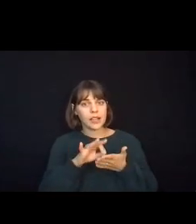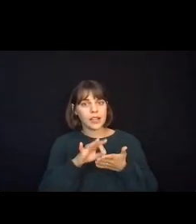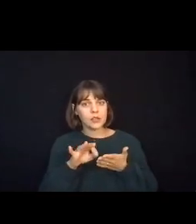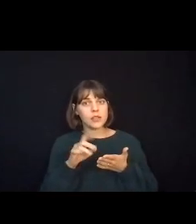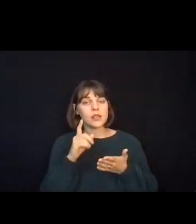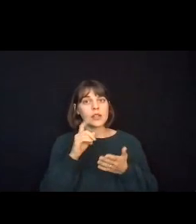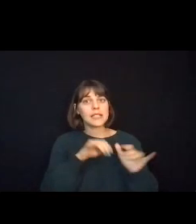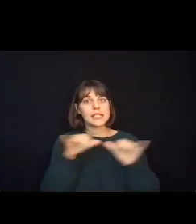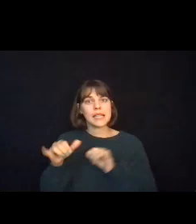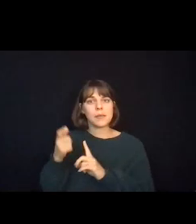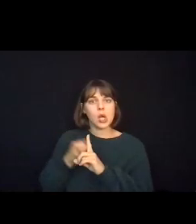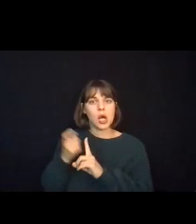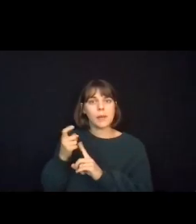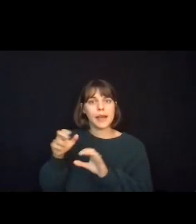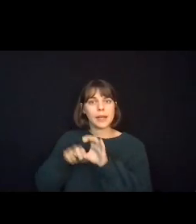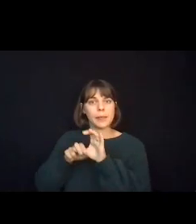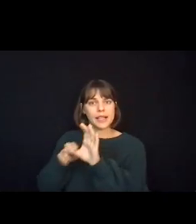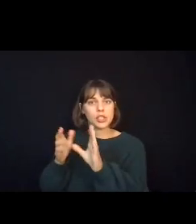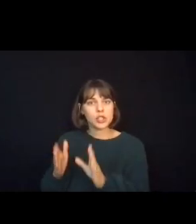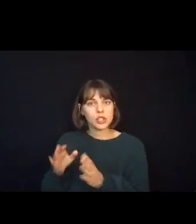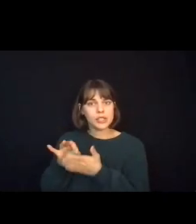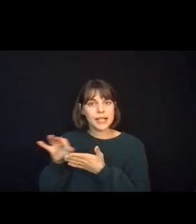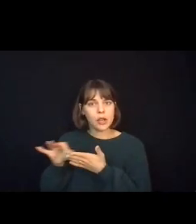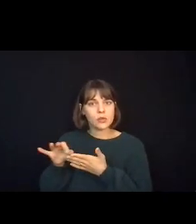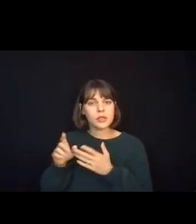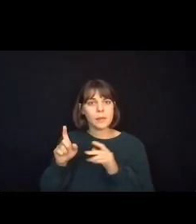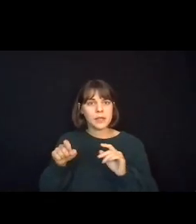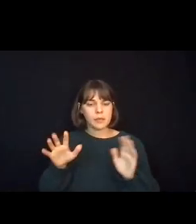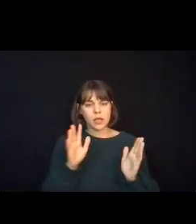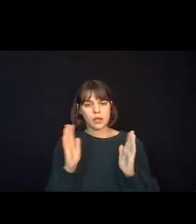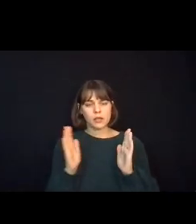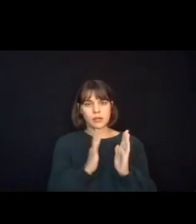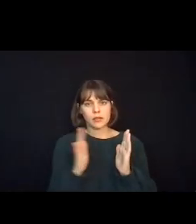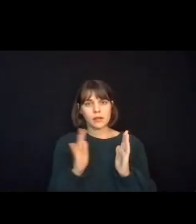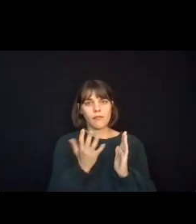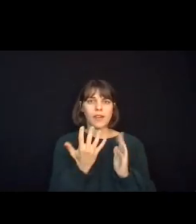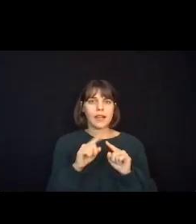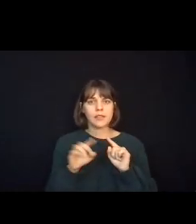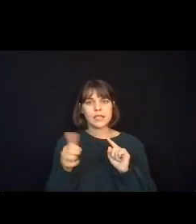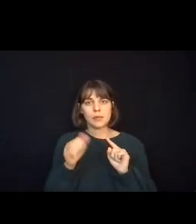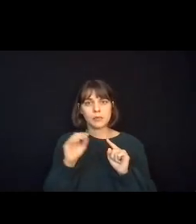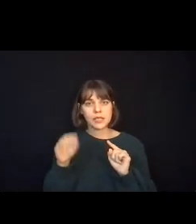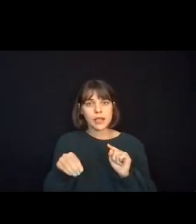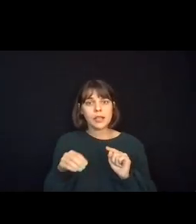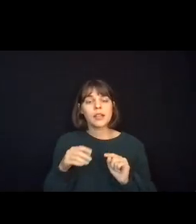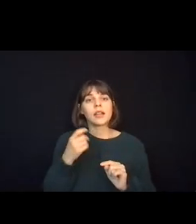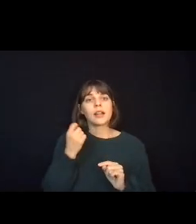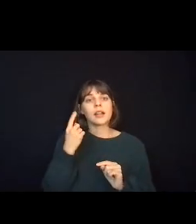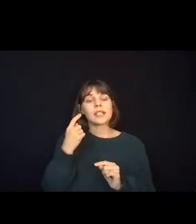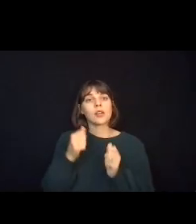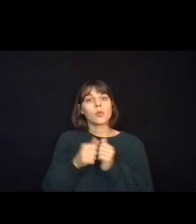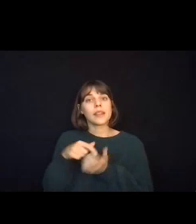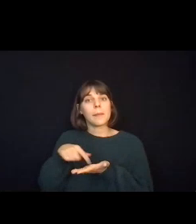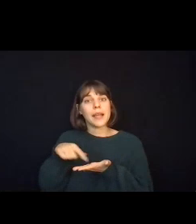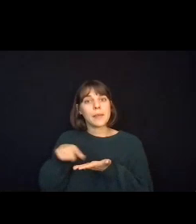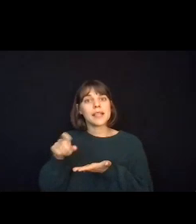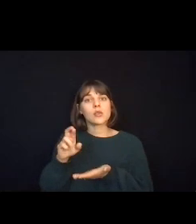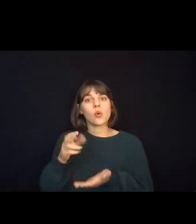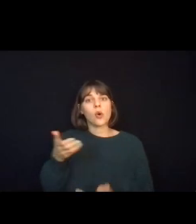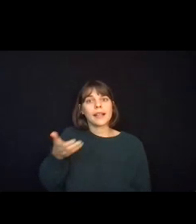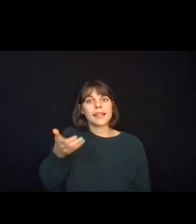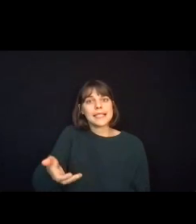counters are showing. And then in terms of reconciling with the payments or the taps, we wouldn't expect it to